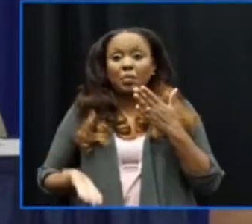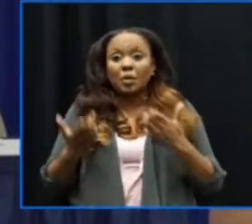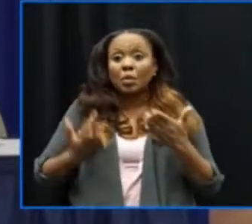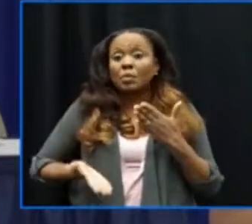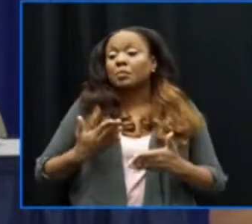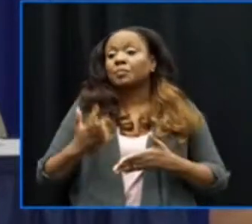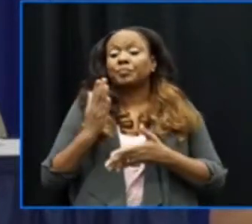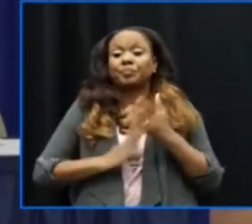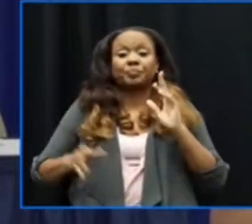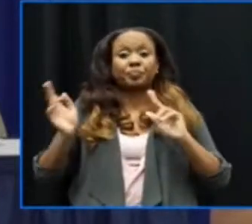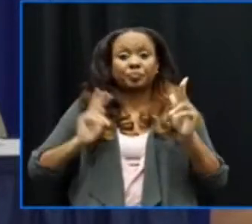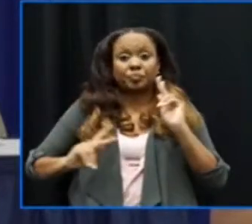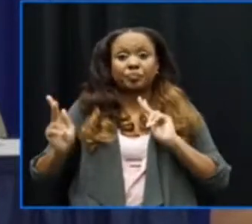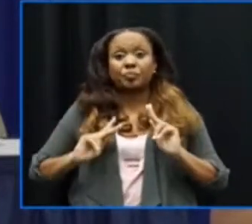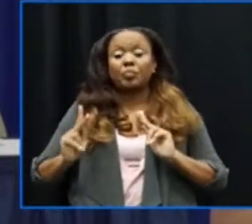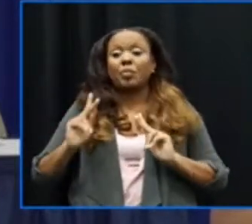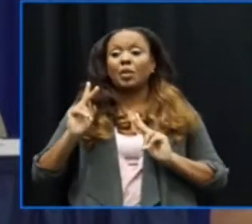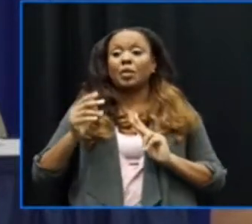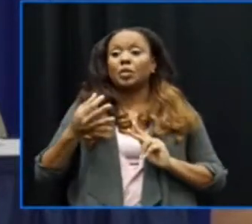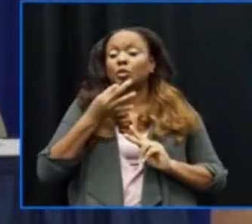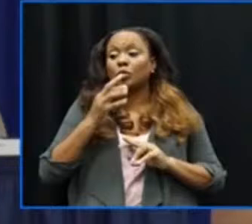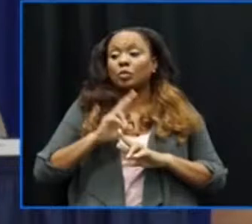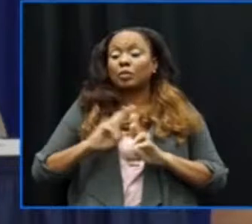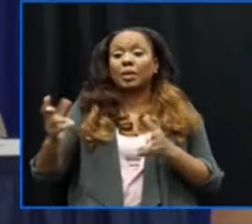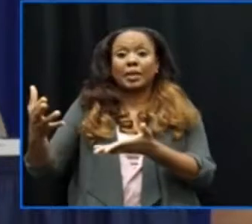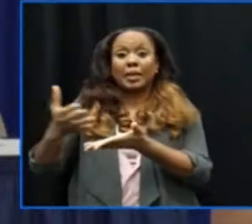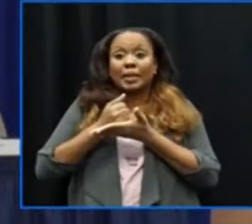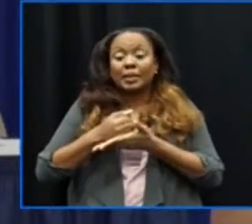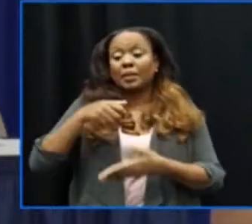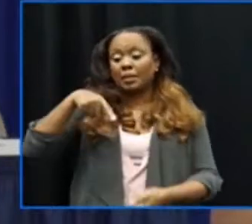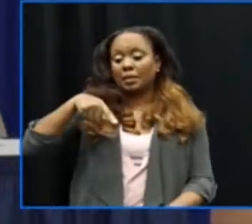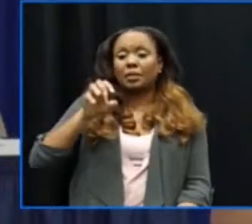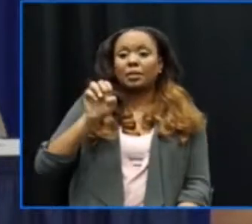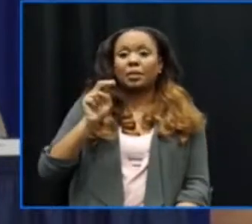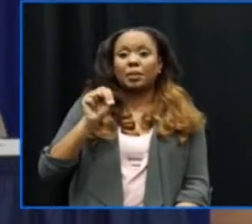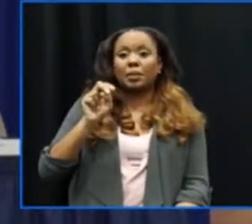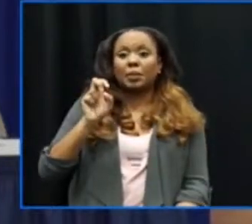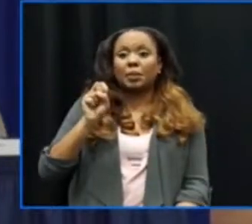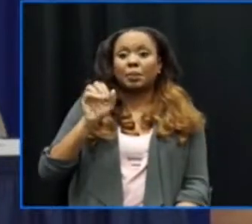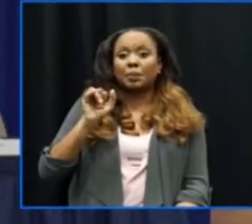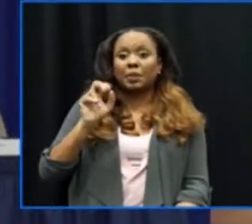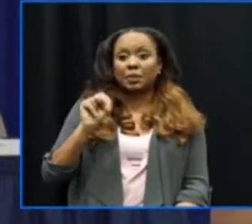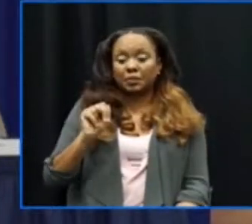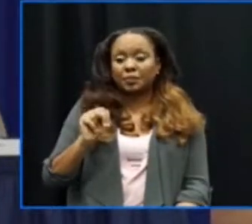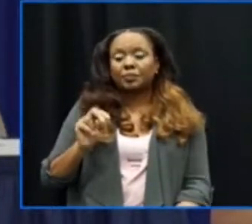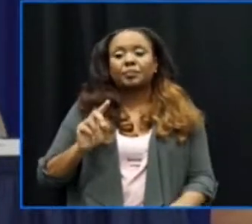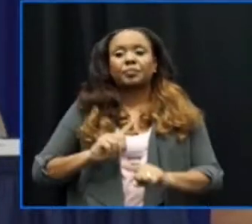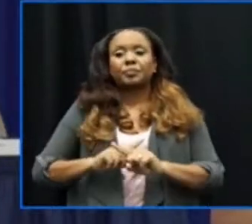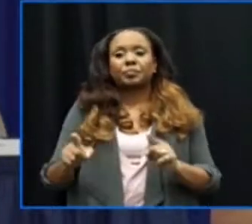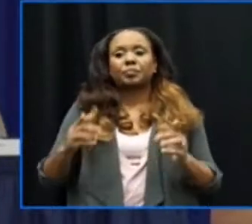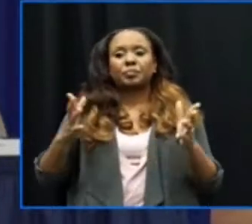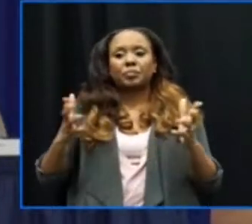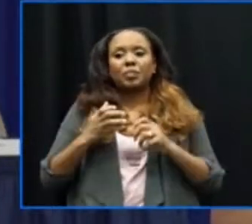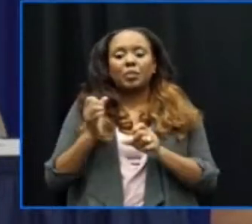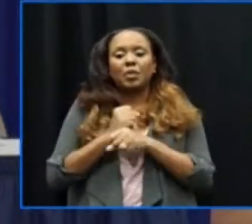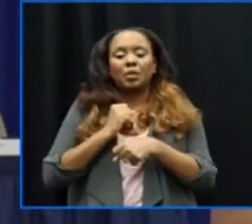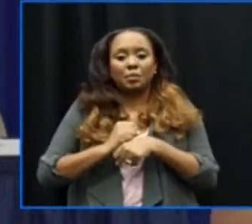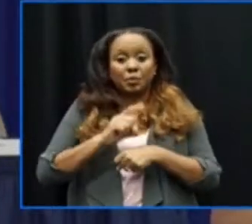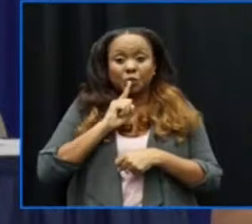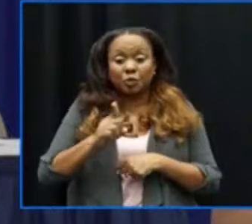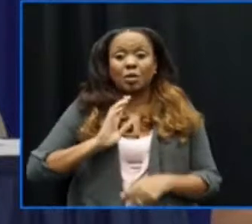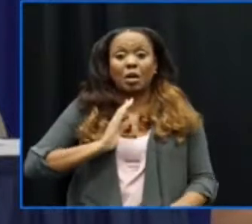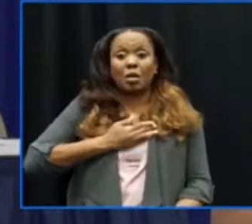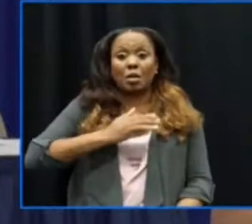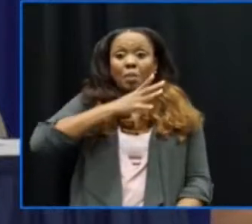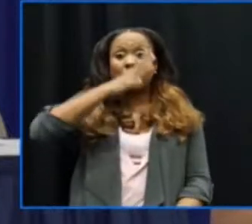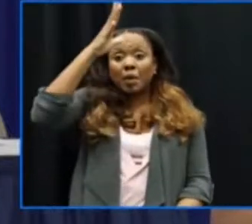or not, we have our parents who we want to ensure can get a